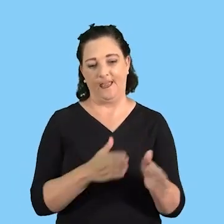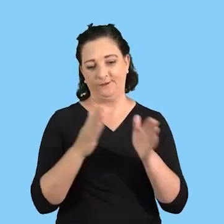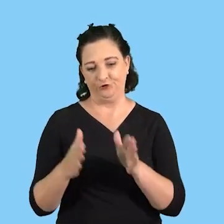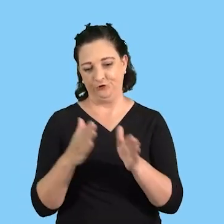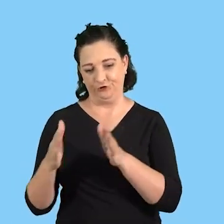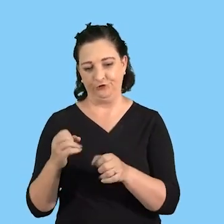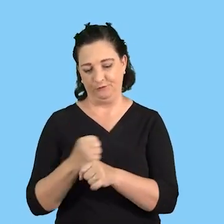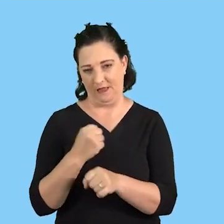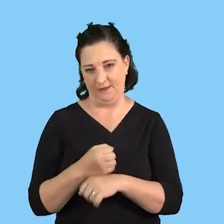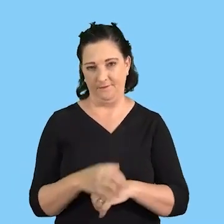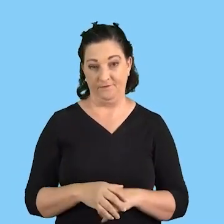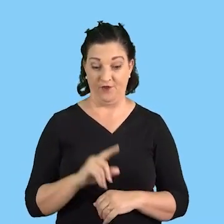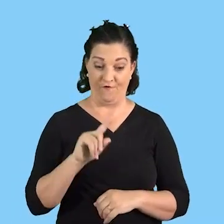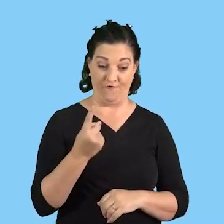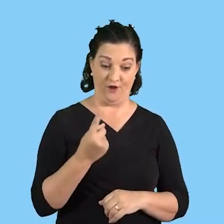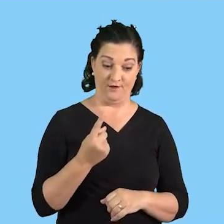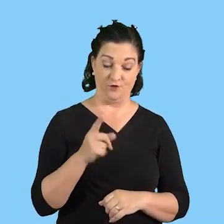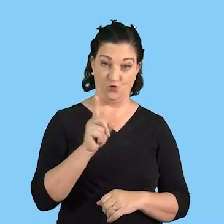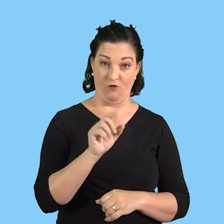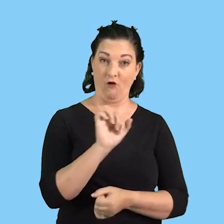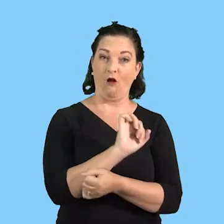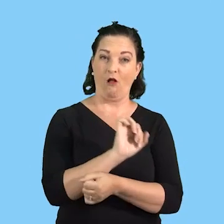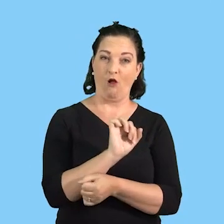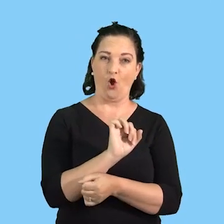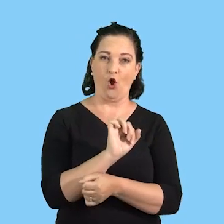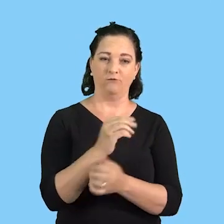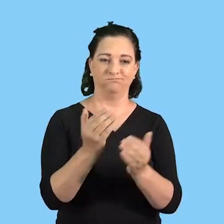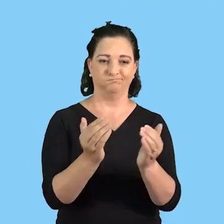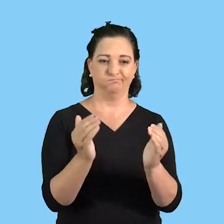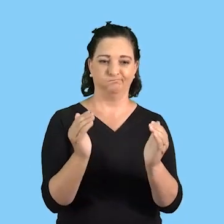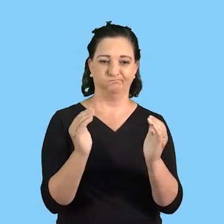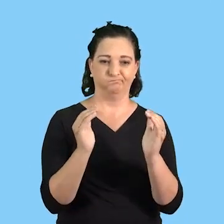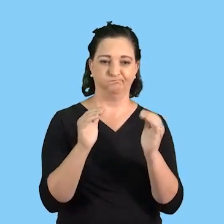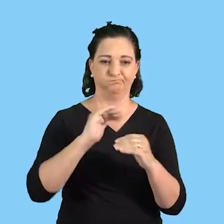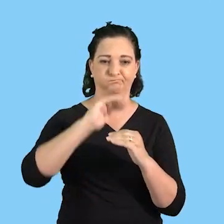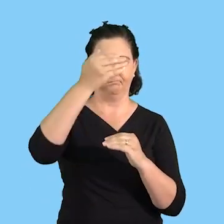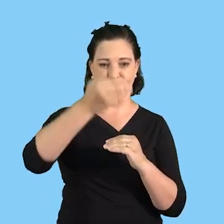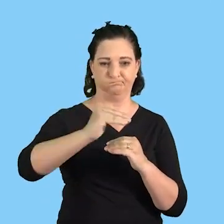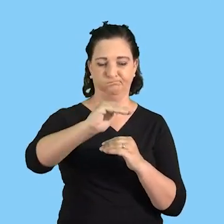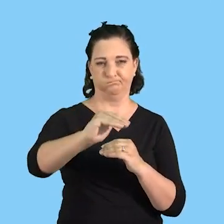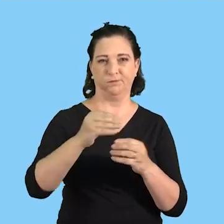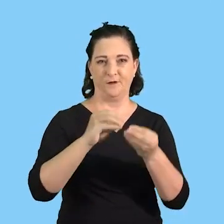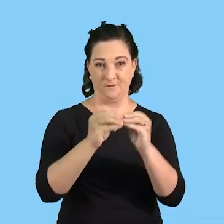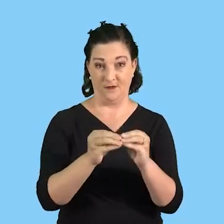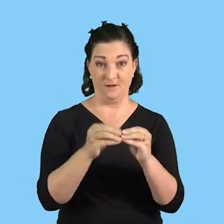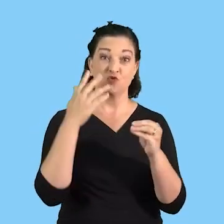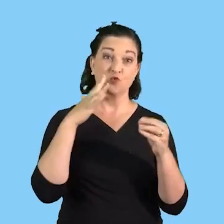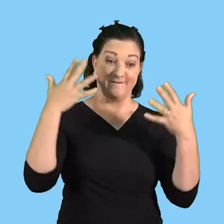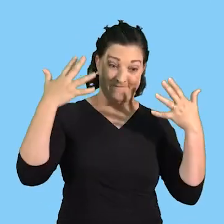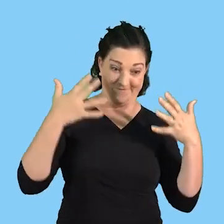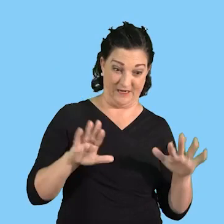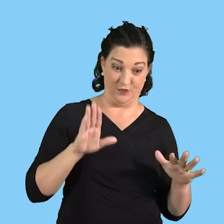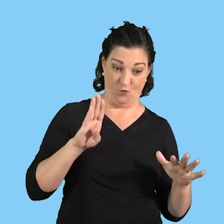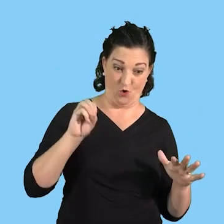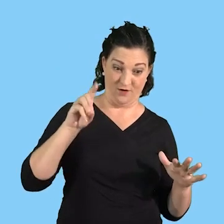that the first stage will be to build the body of the car. Then quality assurance says when the body is done being